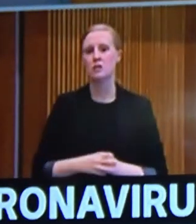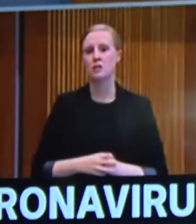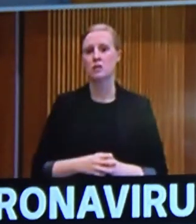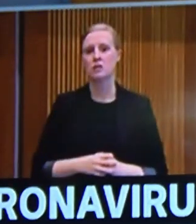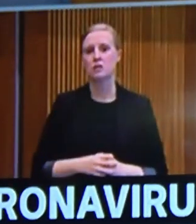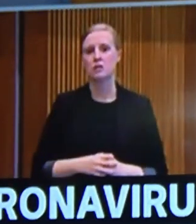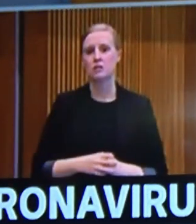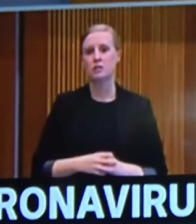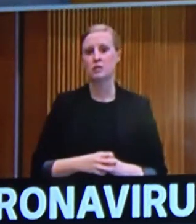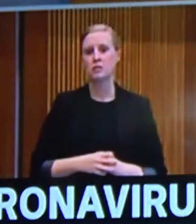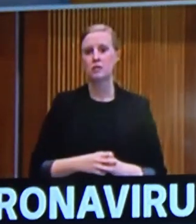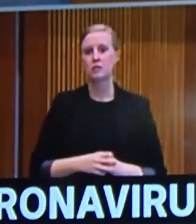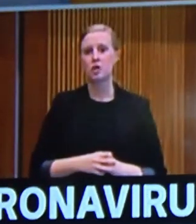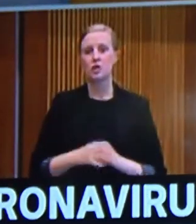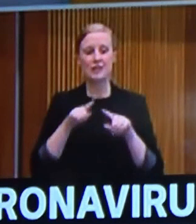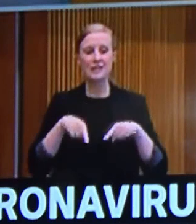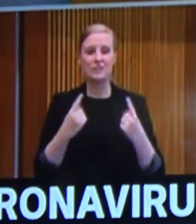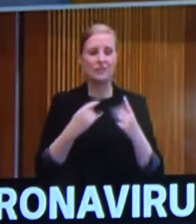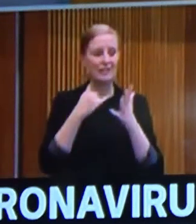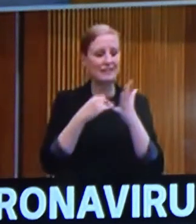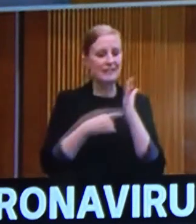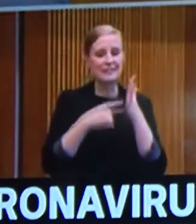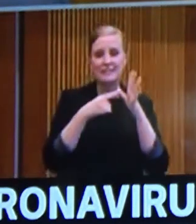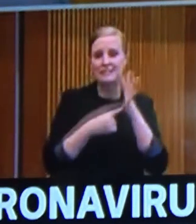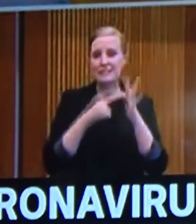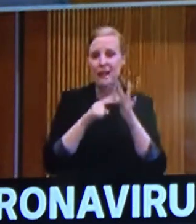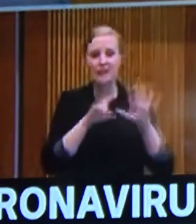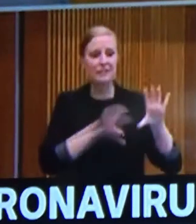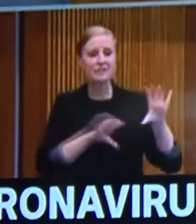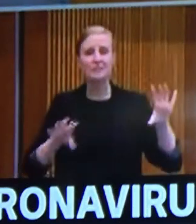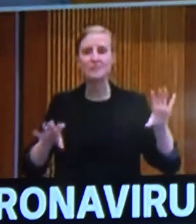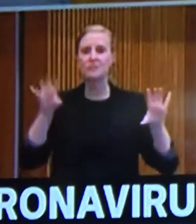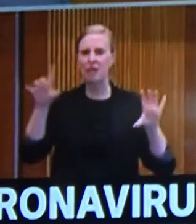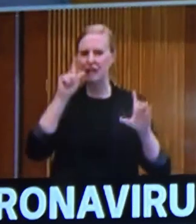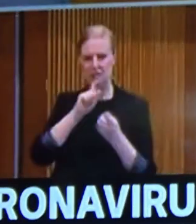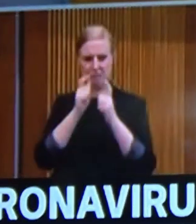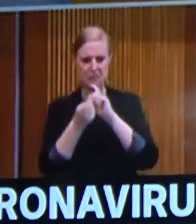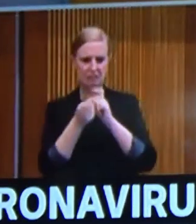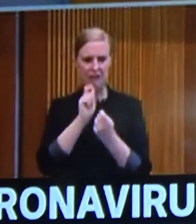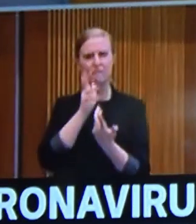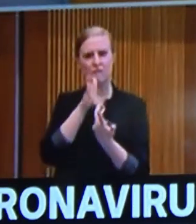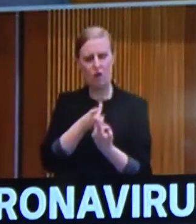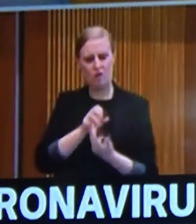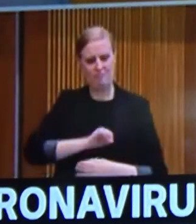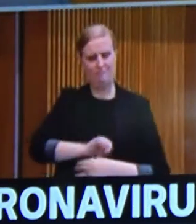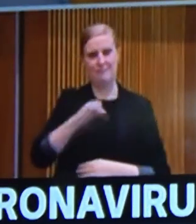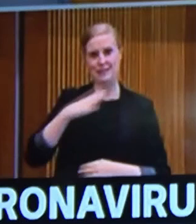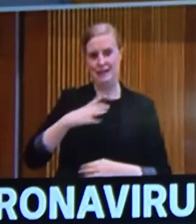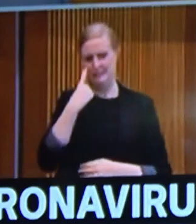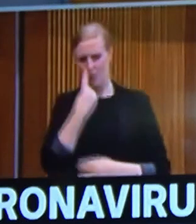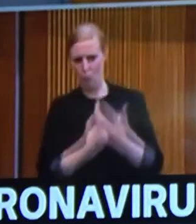territories, either across their whole jurisdiction or in part, I know in the Adelaide Hills they had seen an outbreak following a